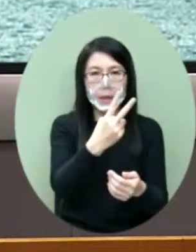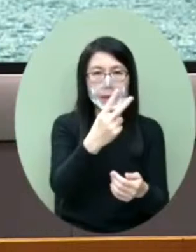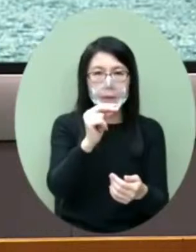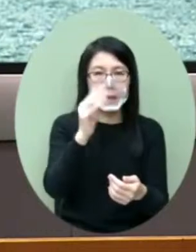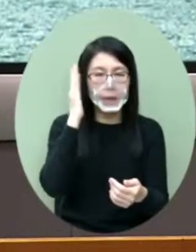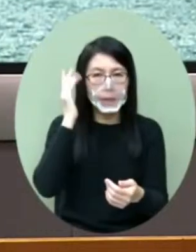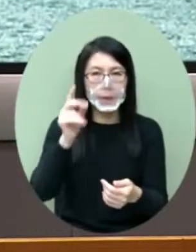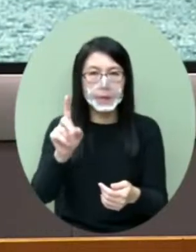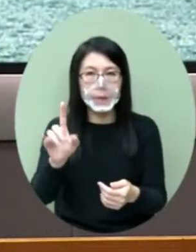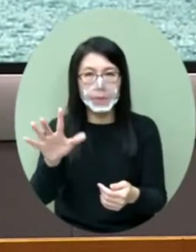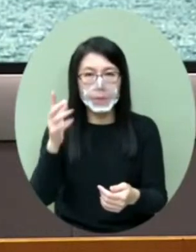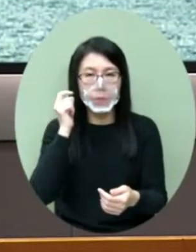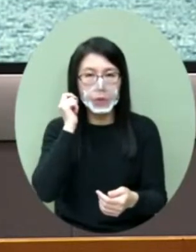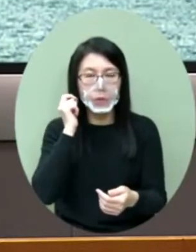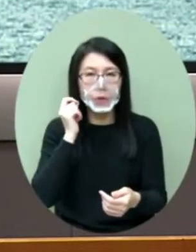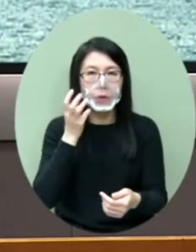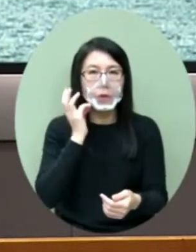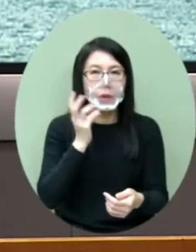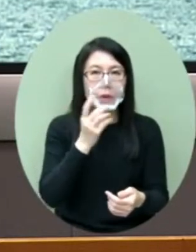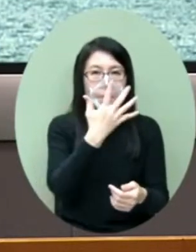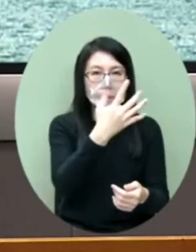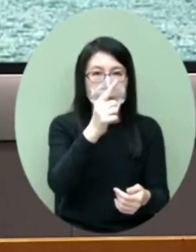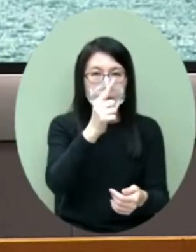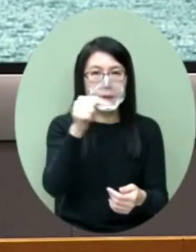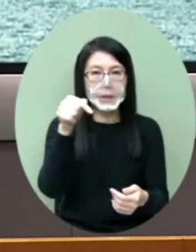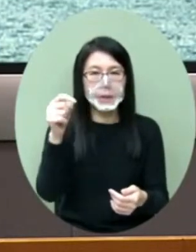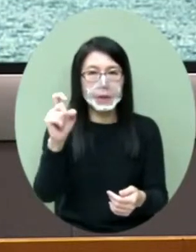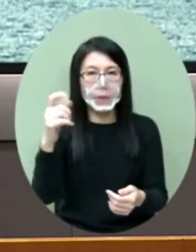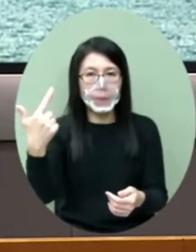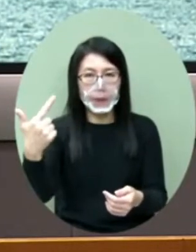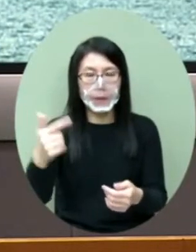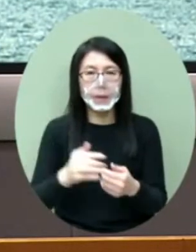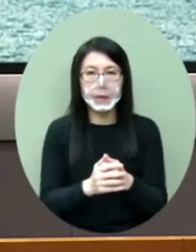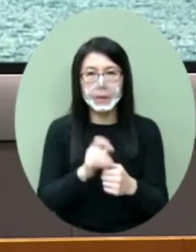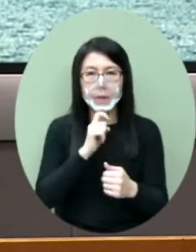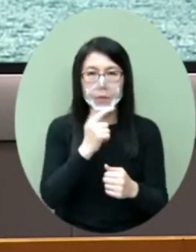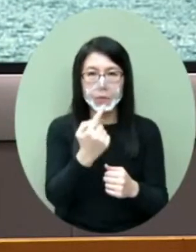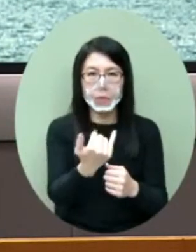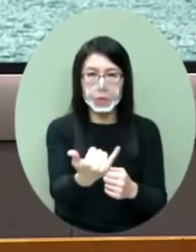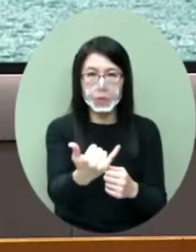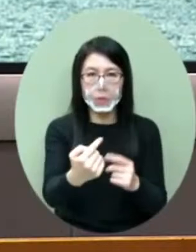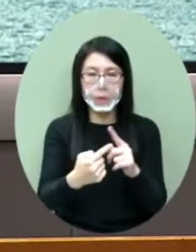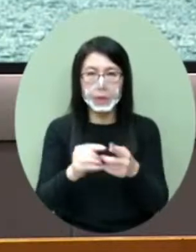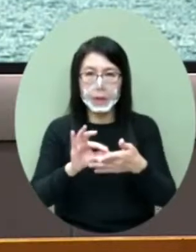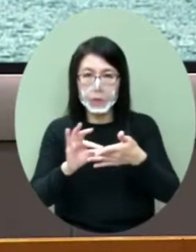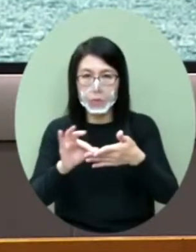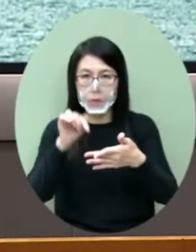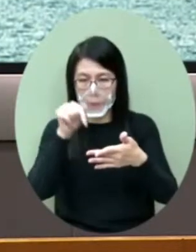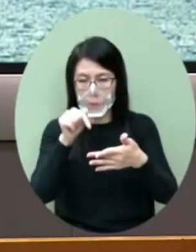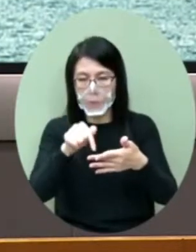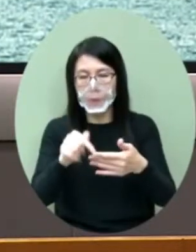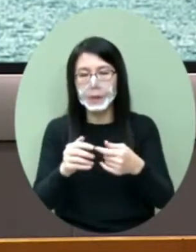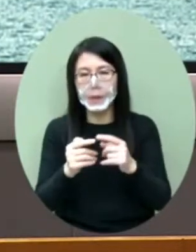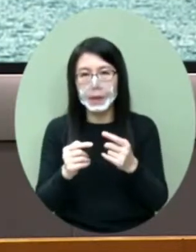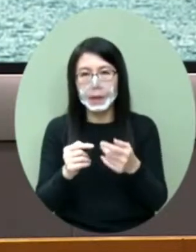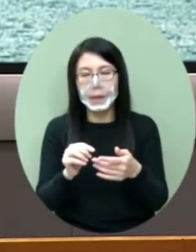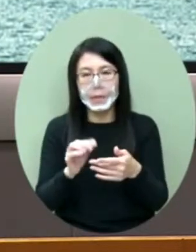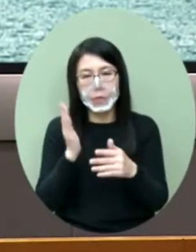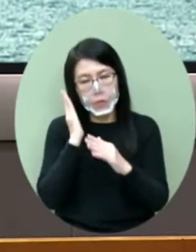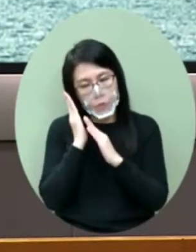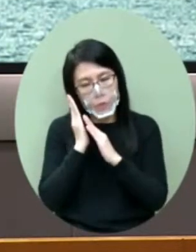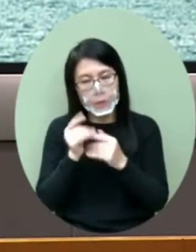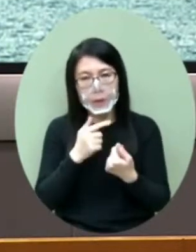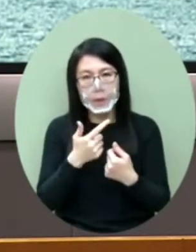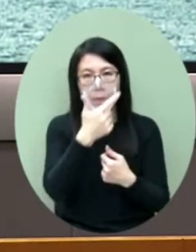HA, 27 male and 15 female, age 51 to 98, 6 of which were